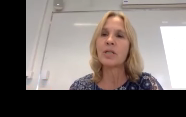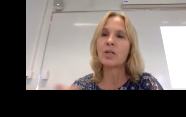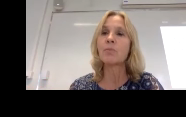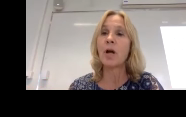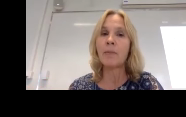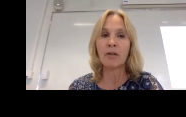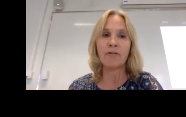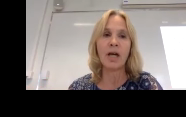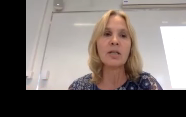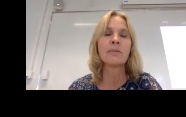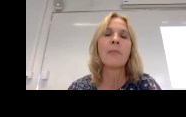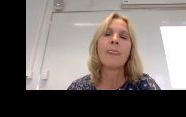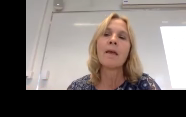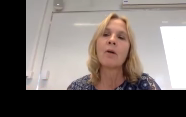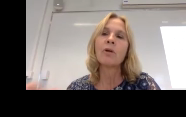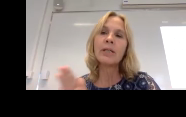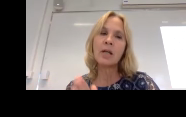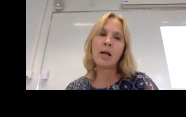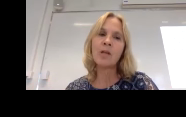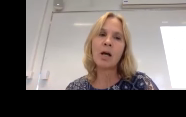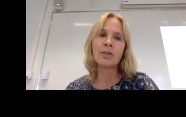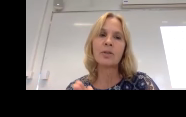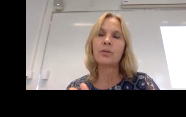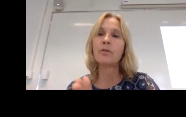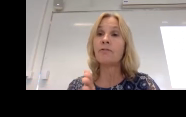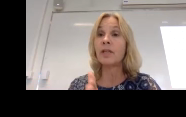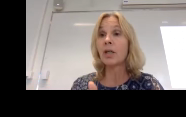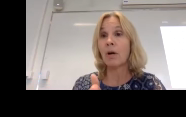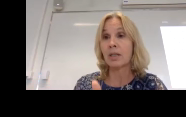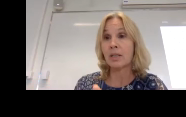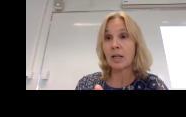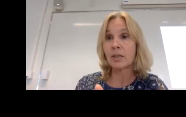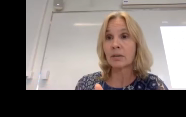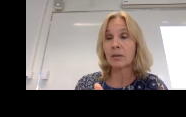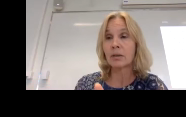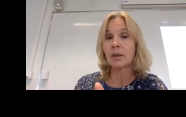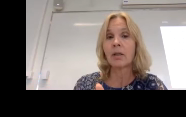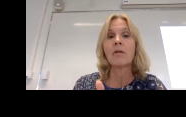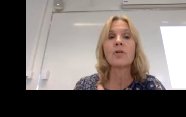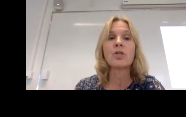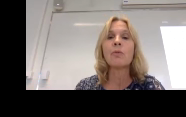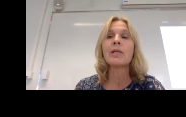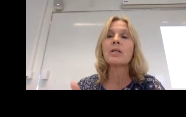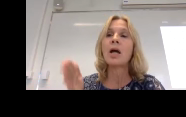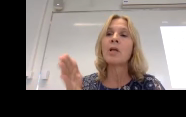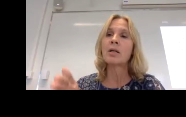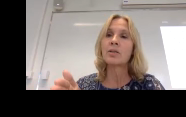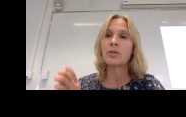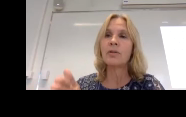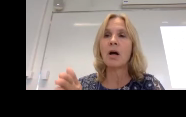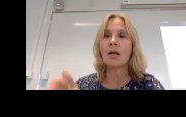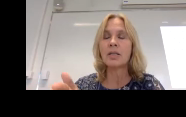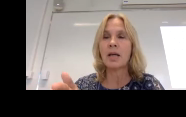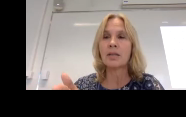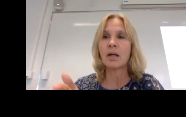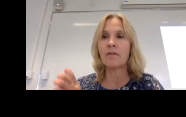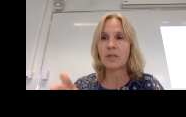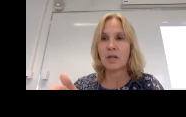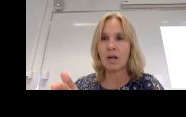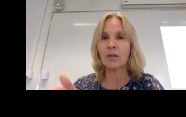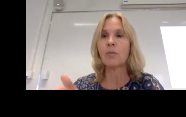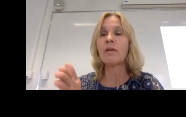the repetition priming effect when we time locked to the video onset versus when we time locked to the